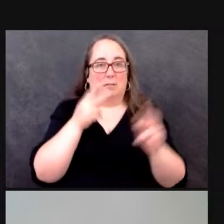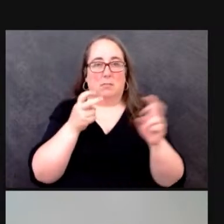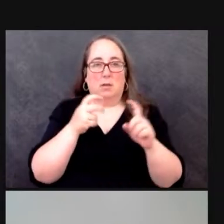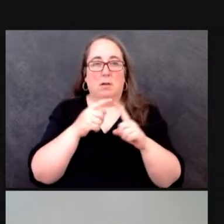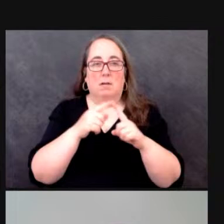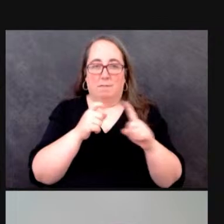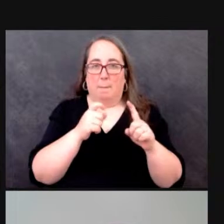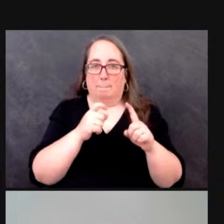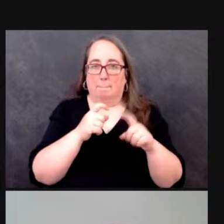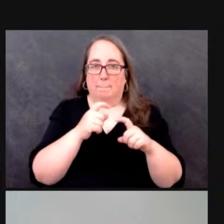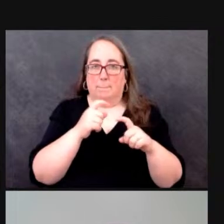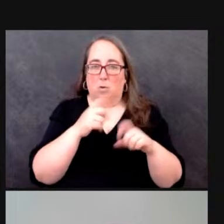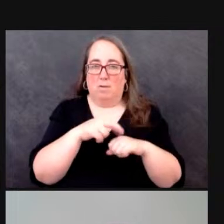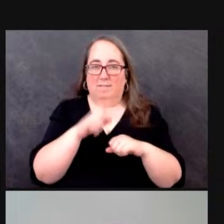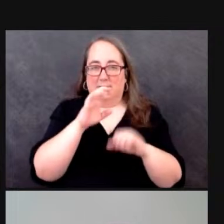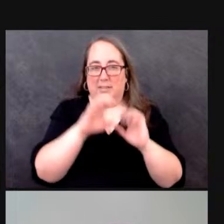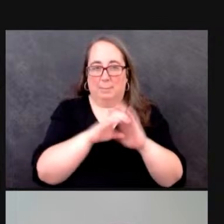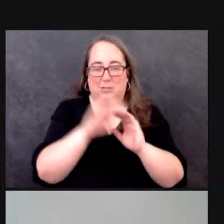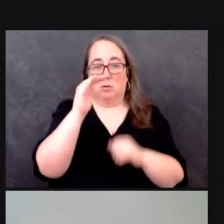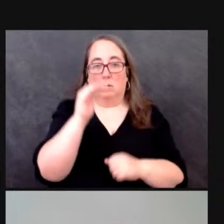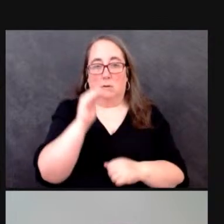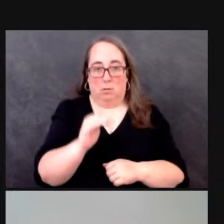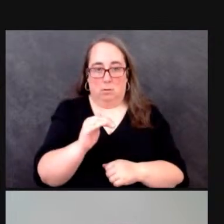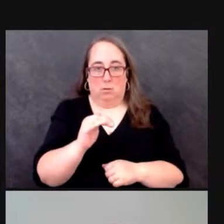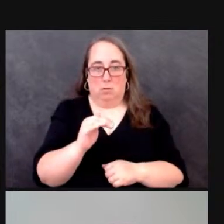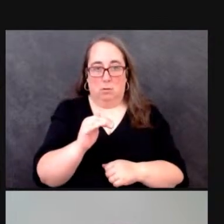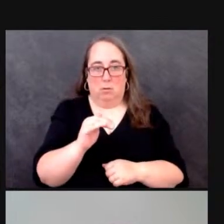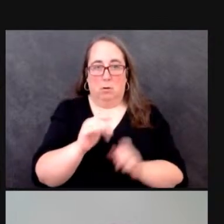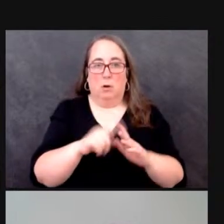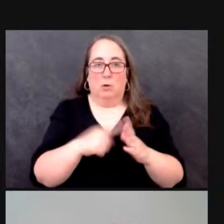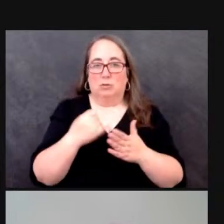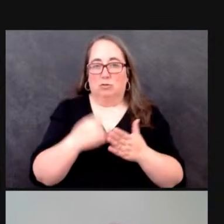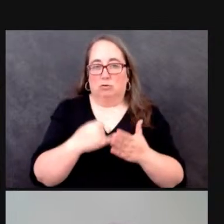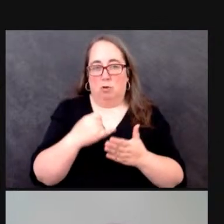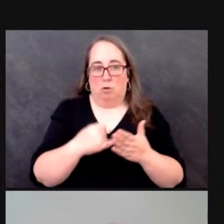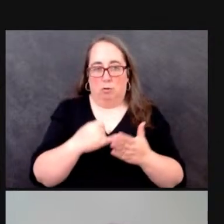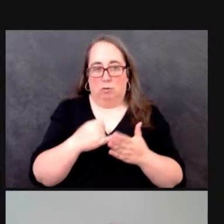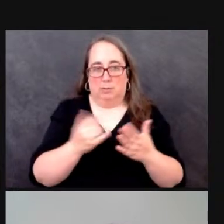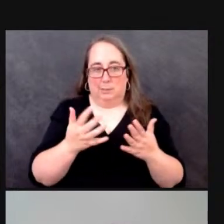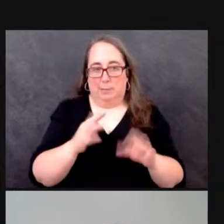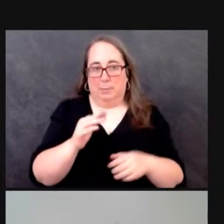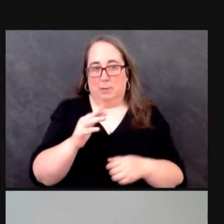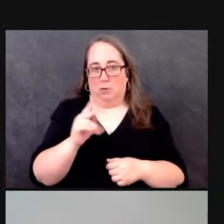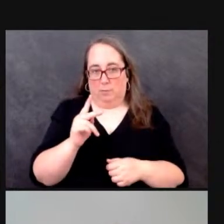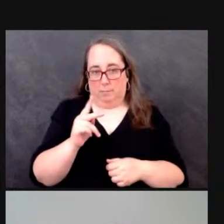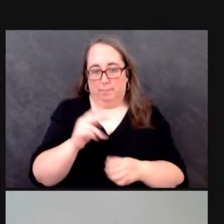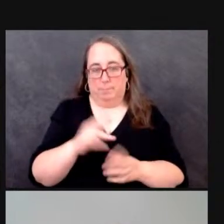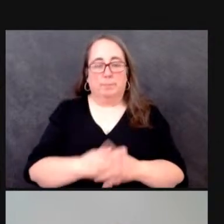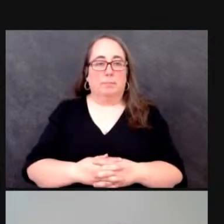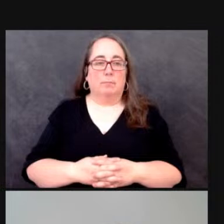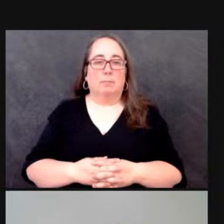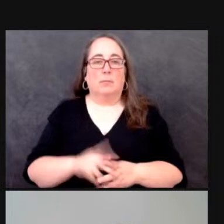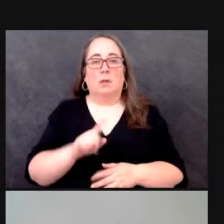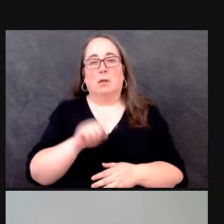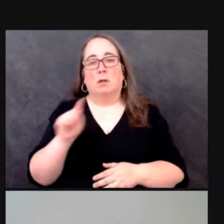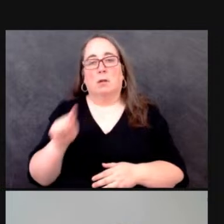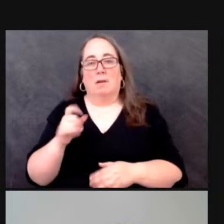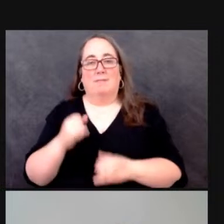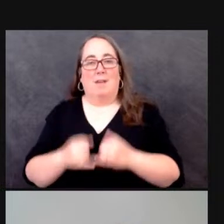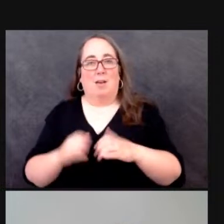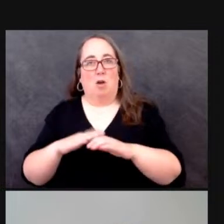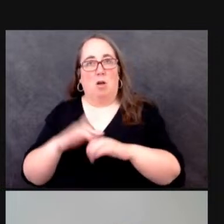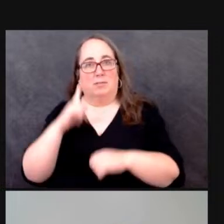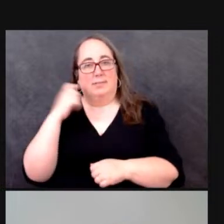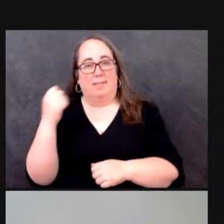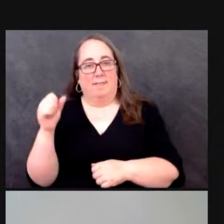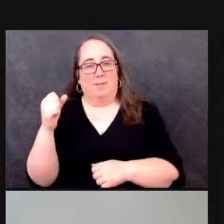reference image. Then below it, you can see an excerpt from the original drawings completed by Kirk, and the final work as it appears on the silver